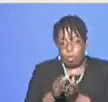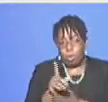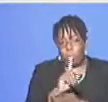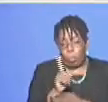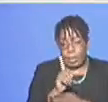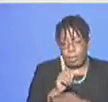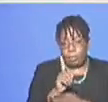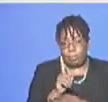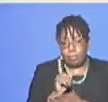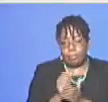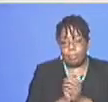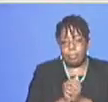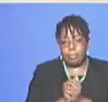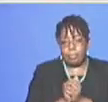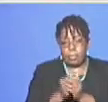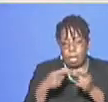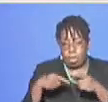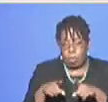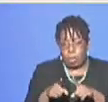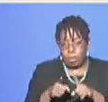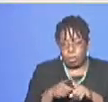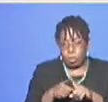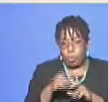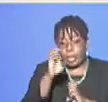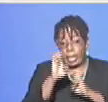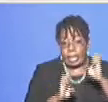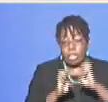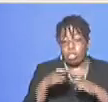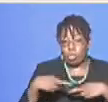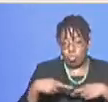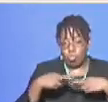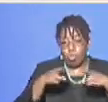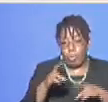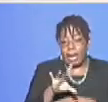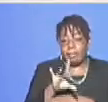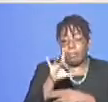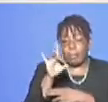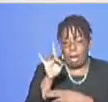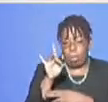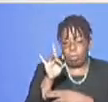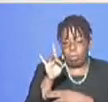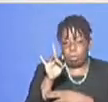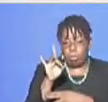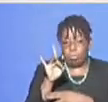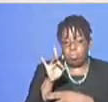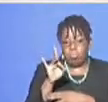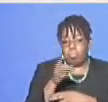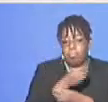they went to the engine room of that yacht and found the unresponsive body of a